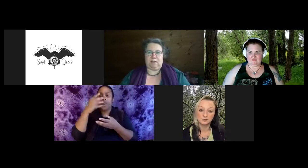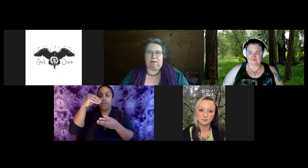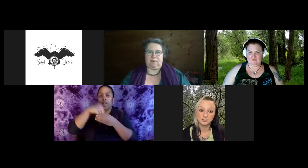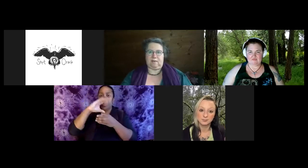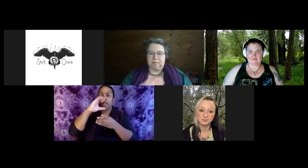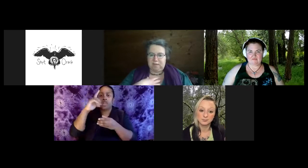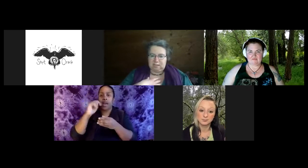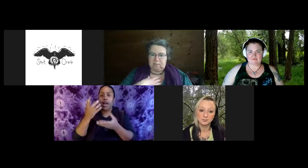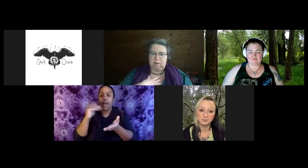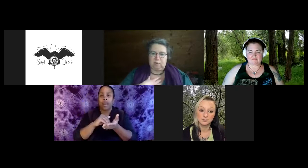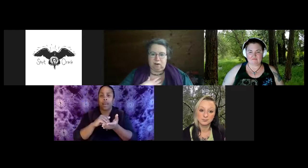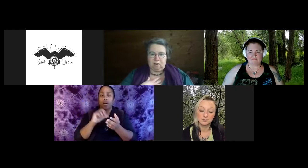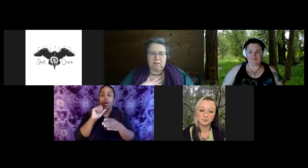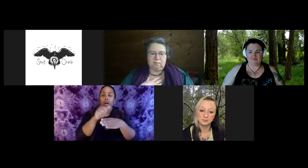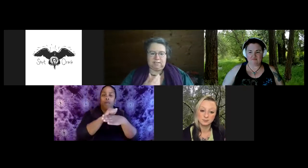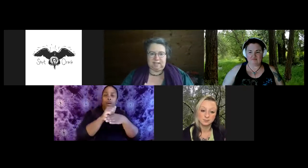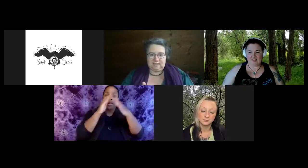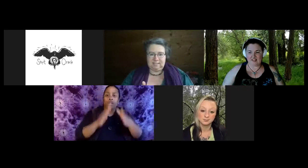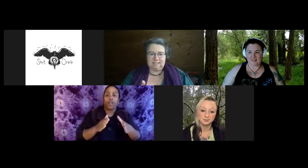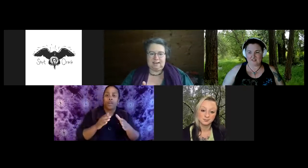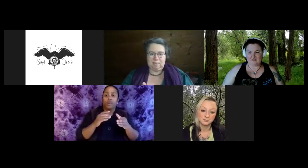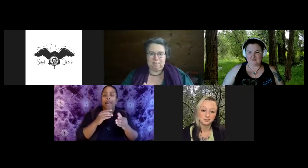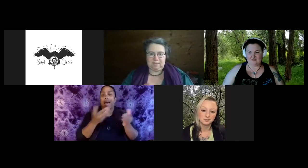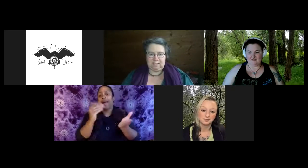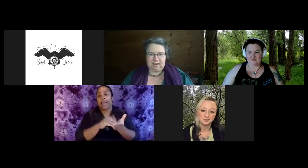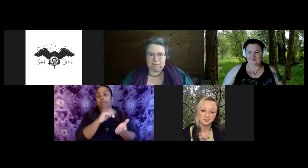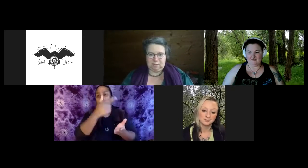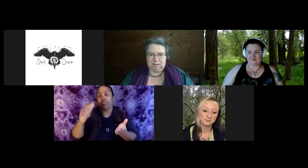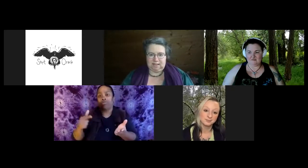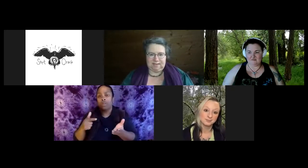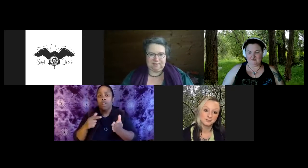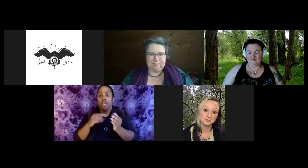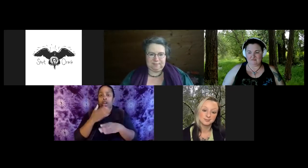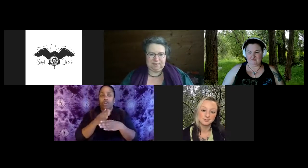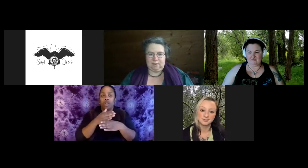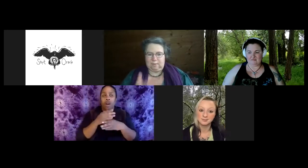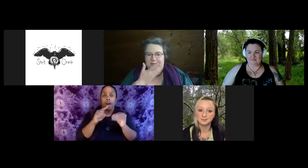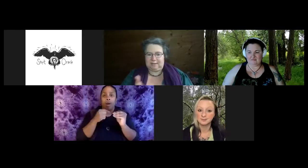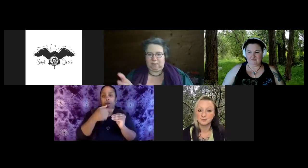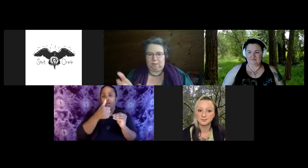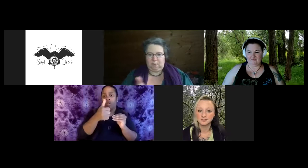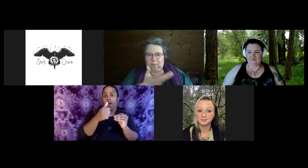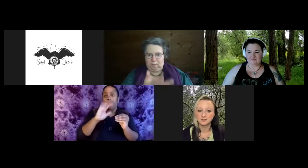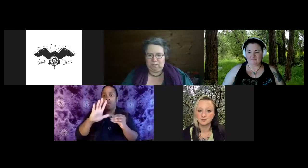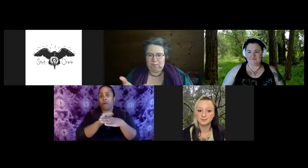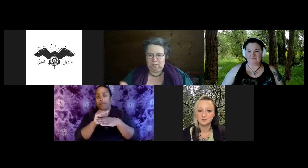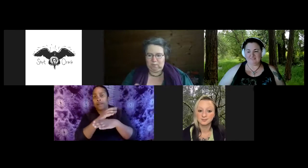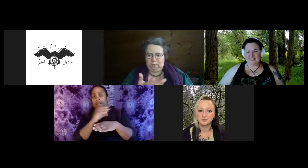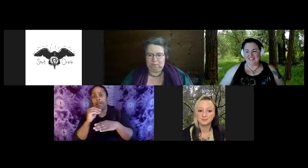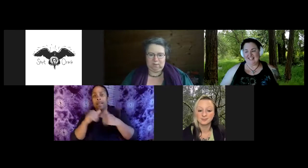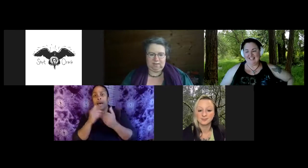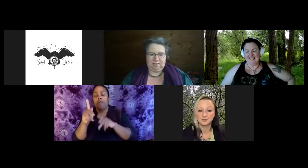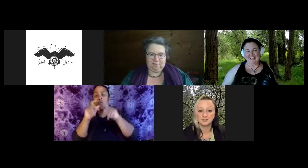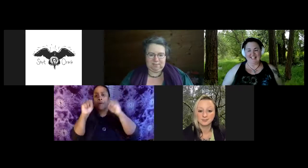again about who you are, your modalities, and how people can connect with you online. Who wants to go?